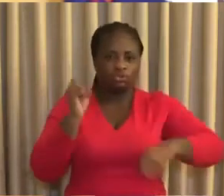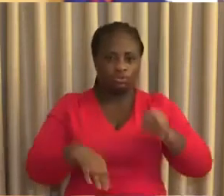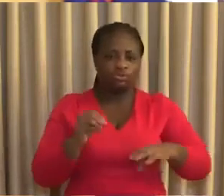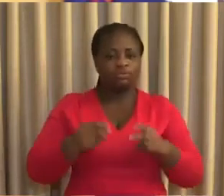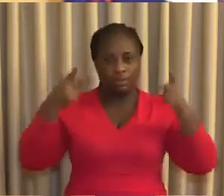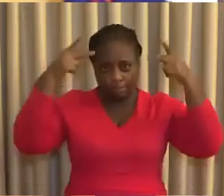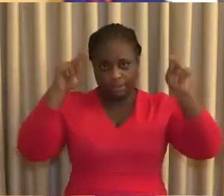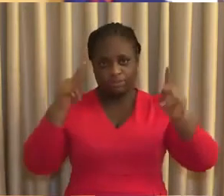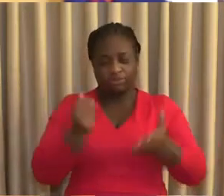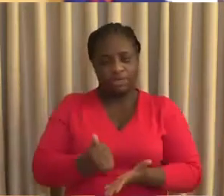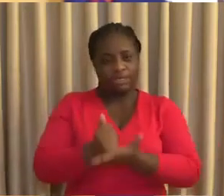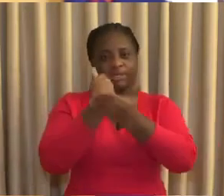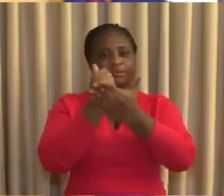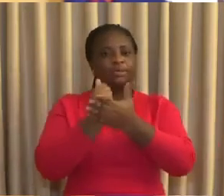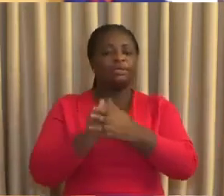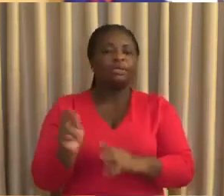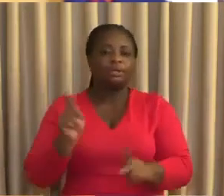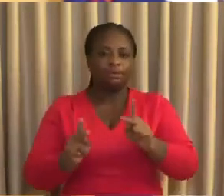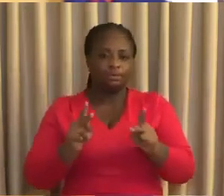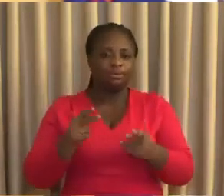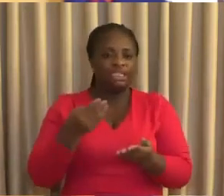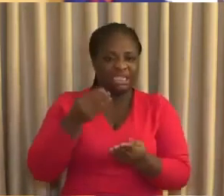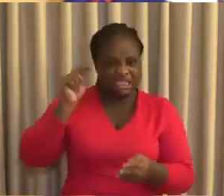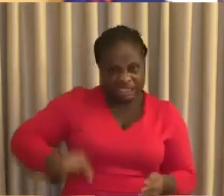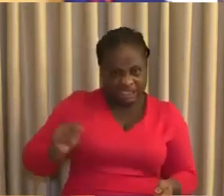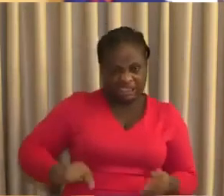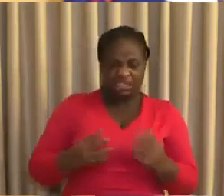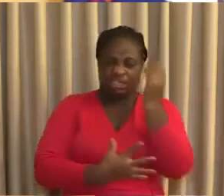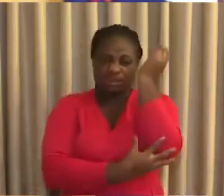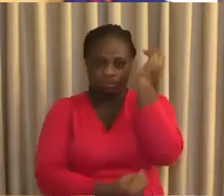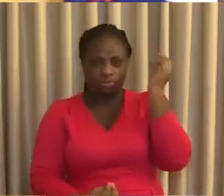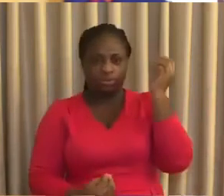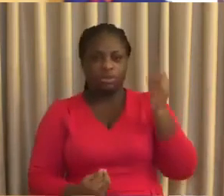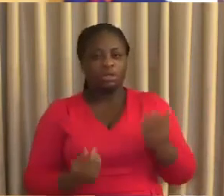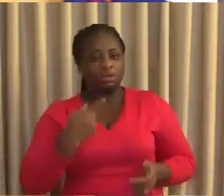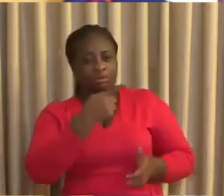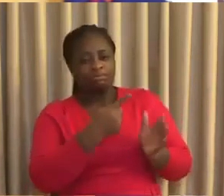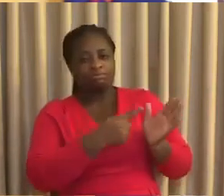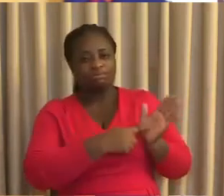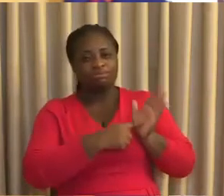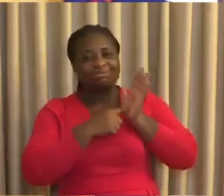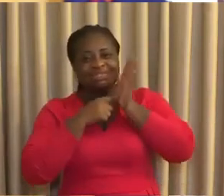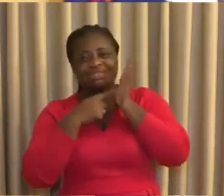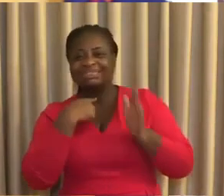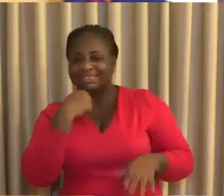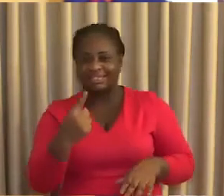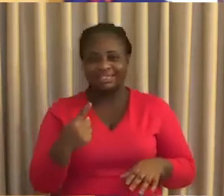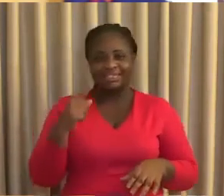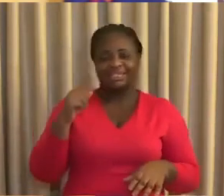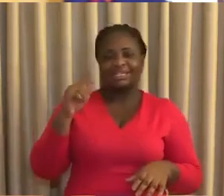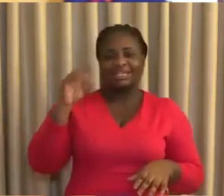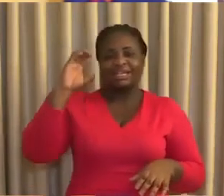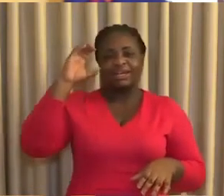and the vulnerable. I've directed the Controller General to pay my next 3 months' salary,